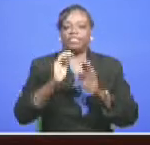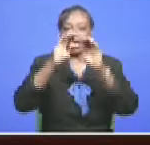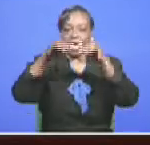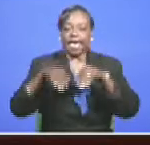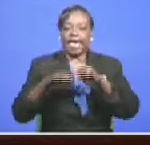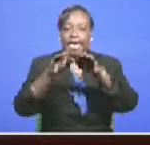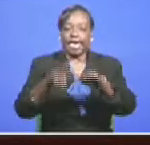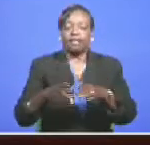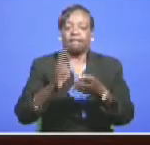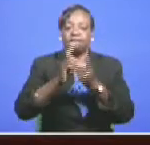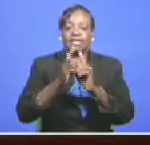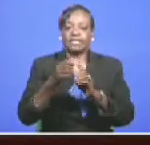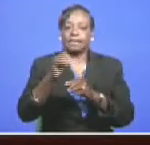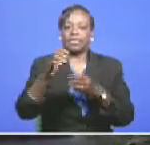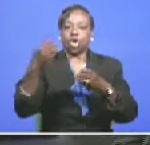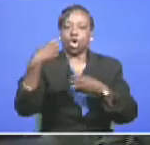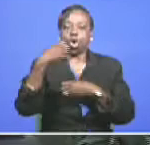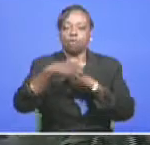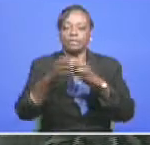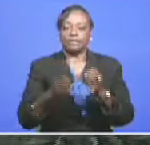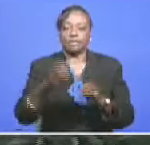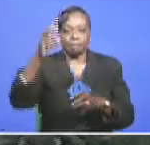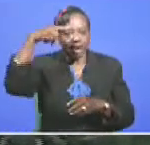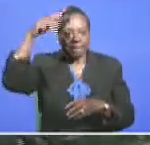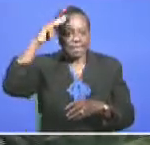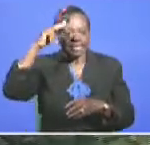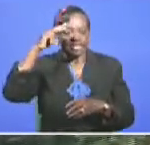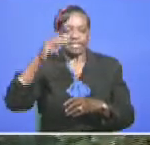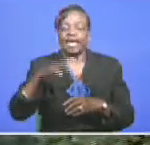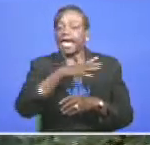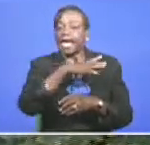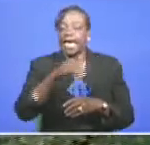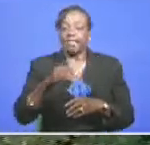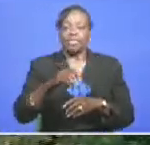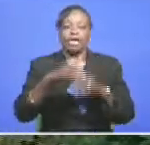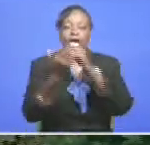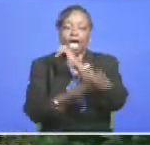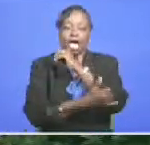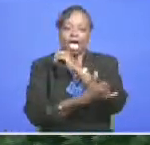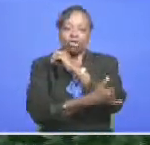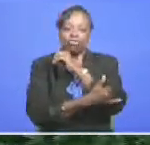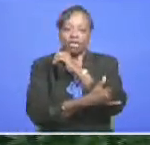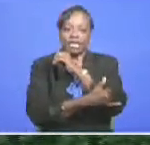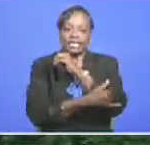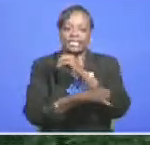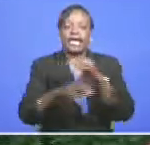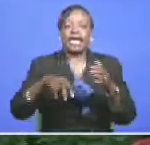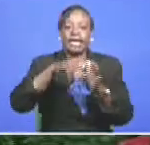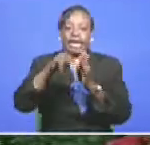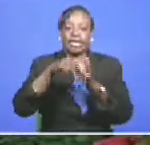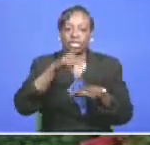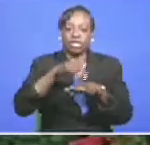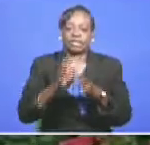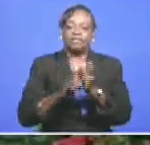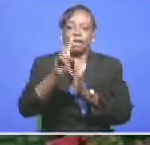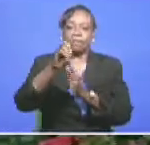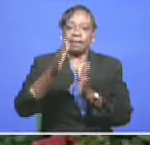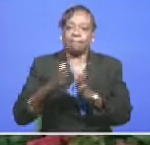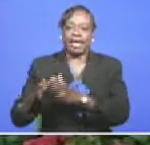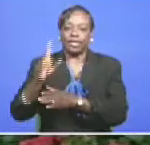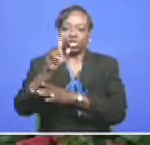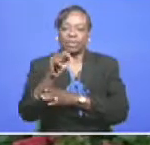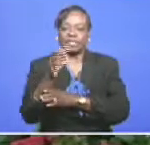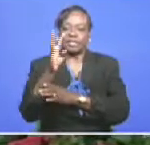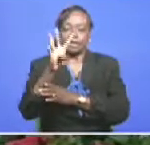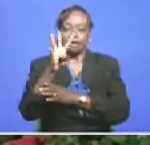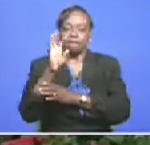at the Office of the Prime Minister. She also spearheaded the country's National Development Plan Project 2040. Virgil Roll